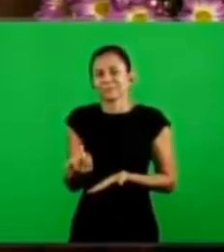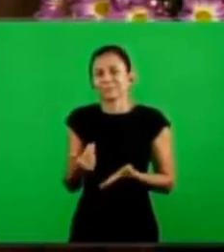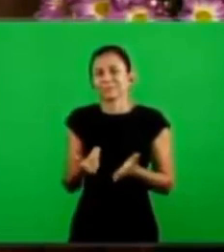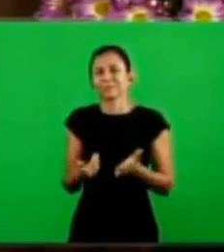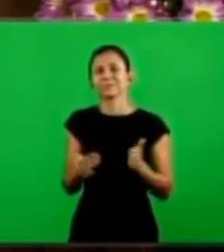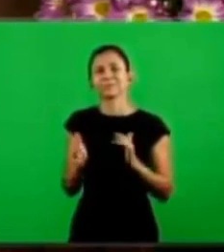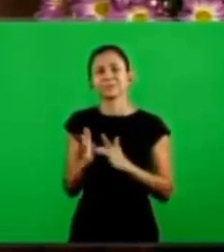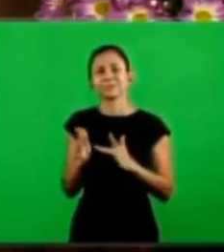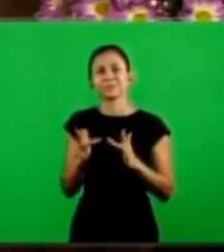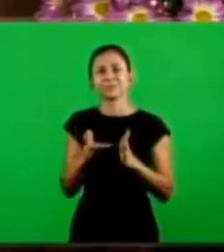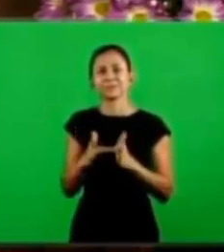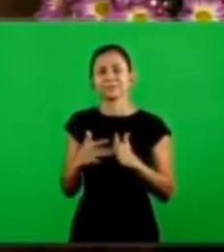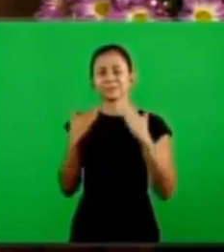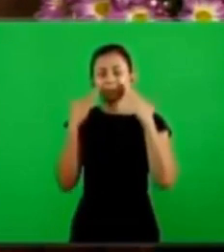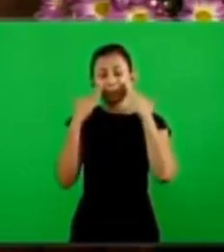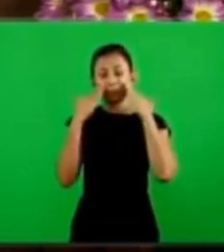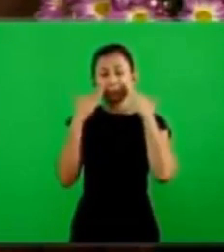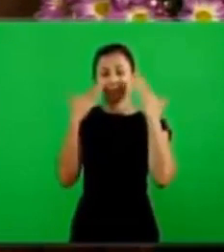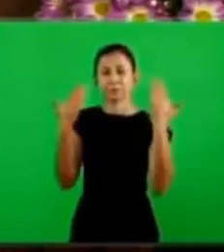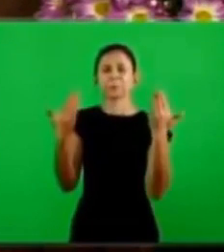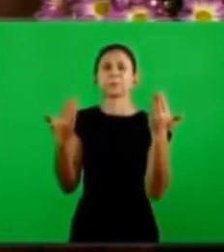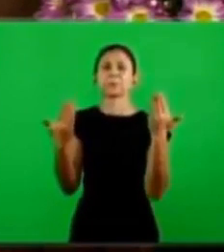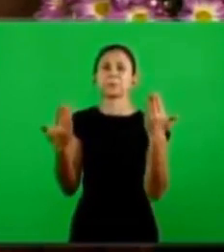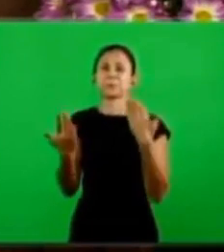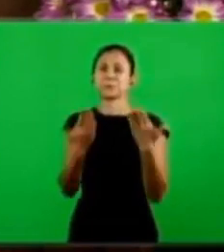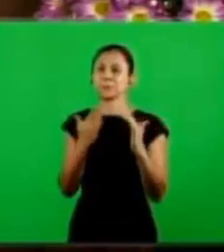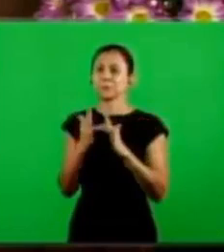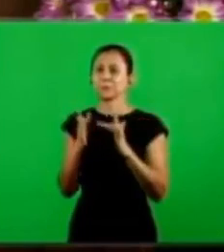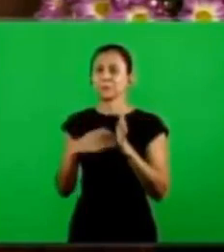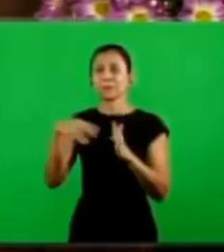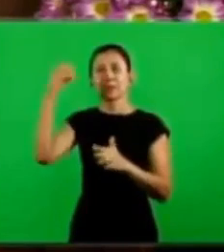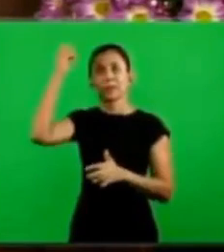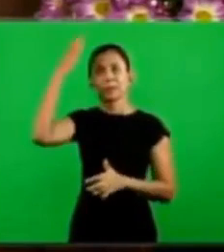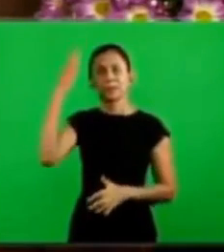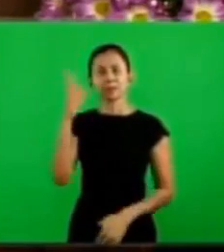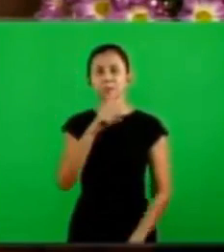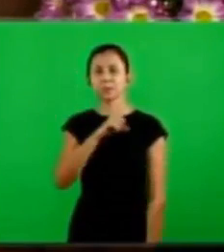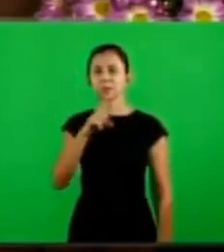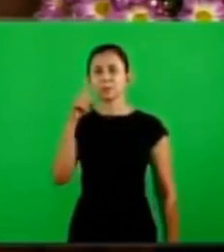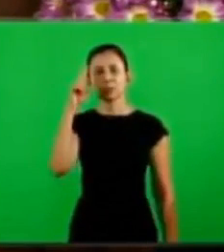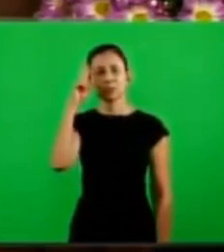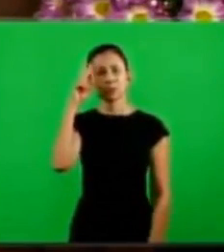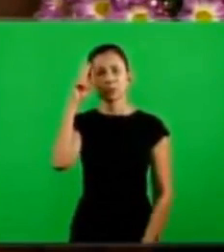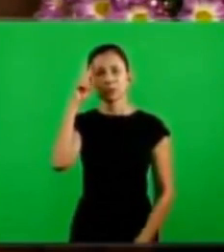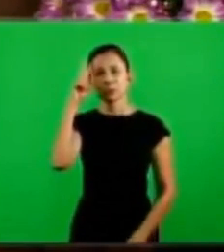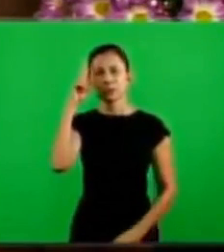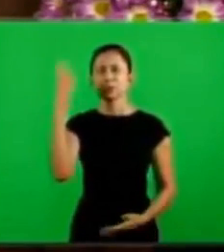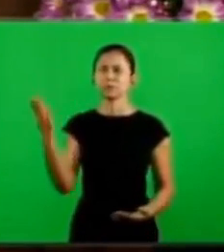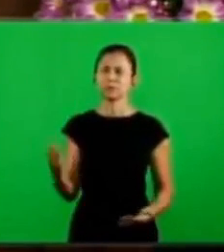imagine Jesus without him revealing himself. So Jesus is not history.